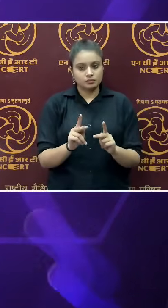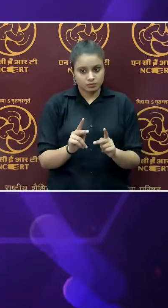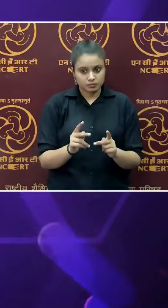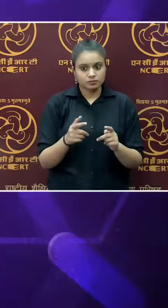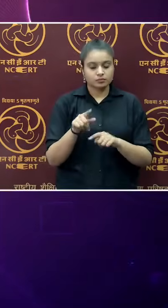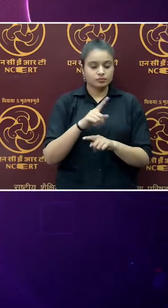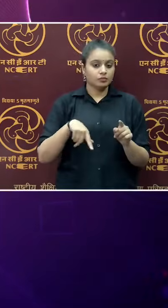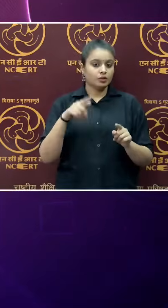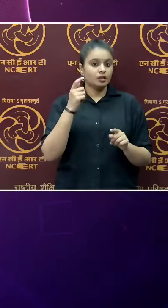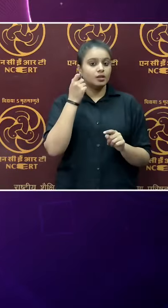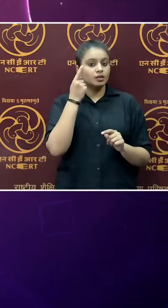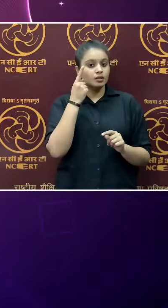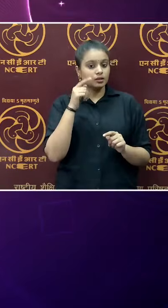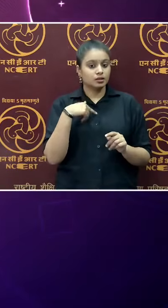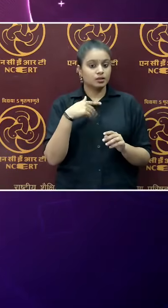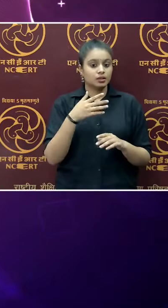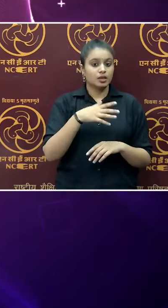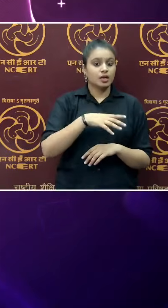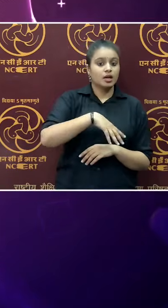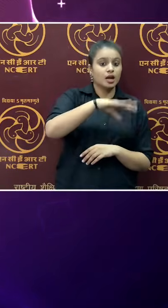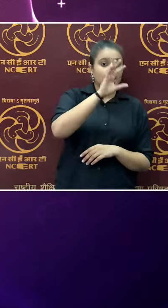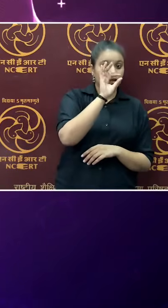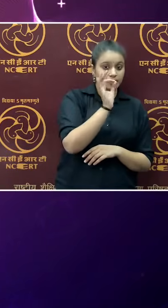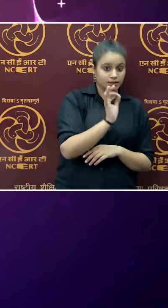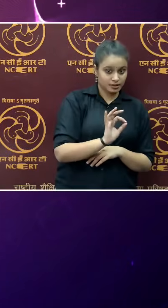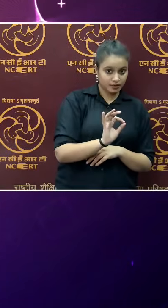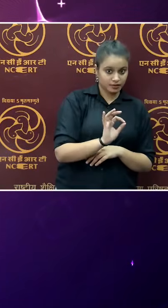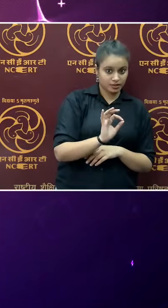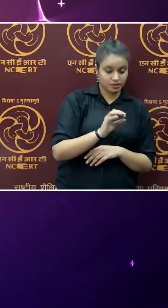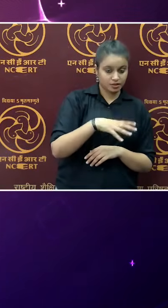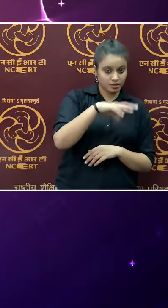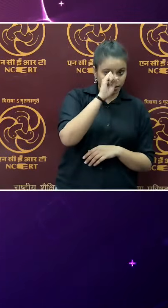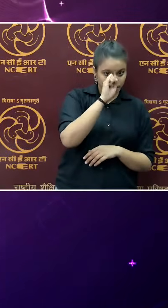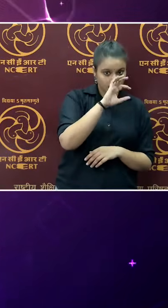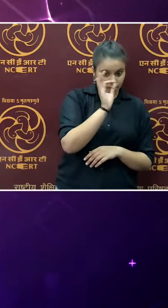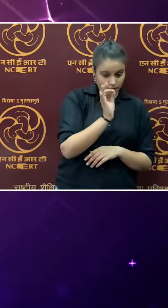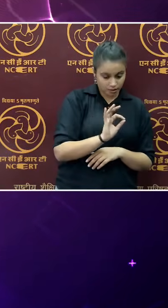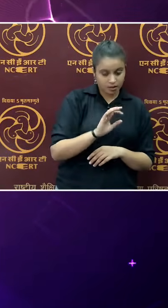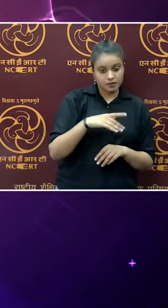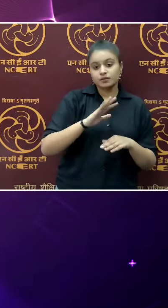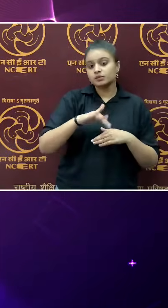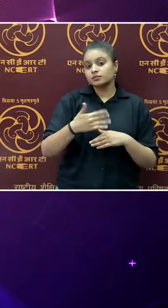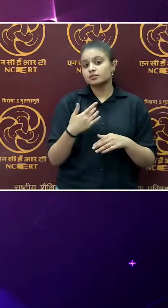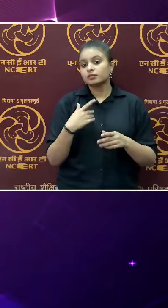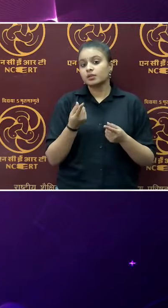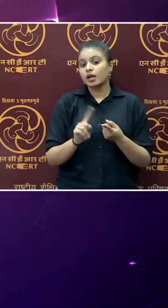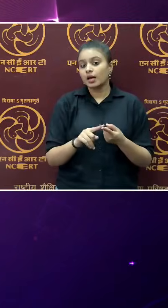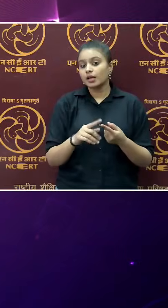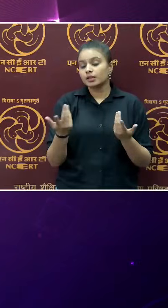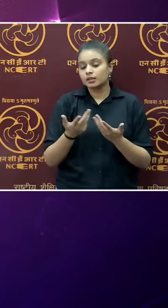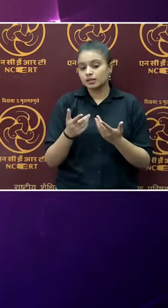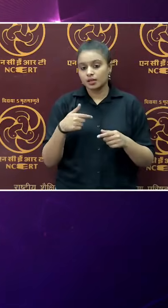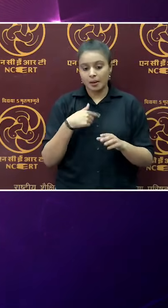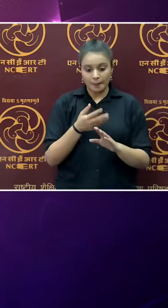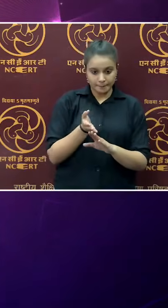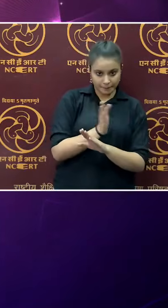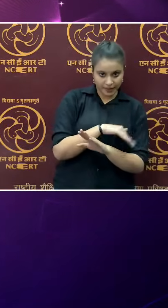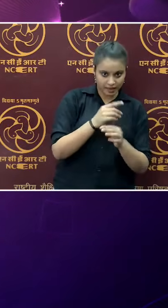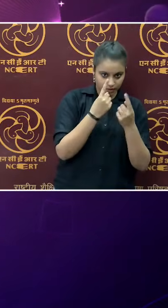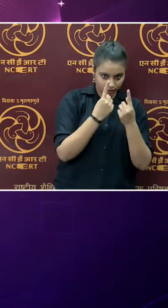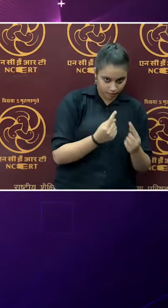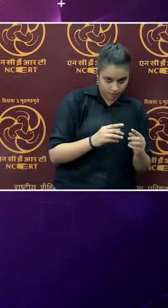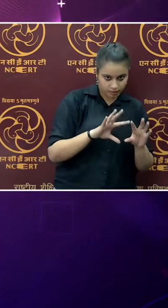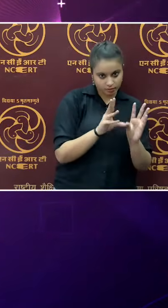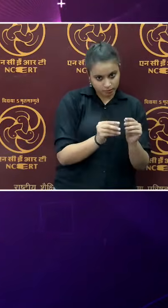need to understand what is early intervention in mental health. It is nothing but the proactive identification, which has